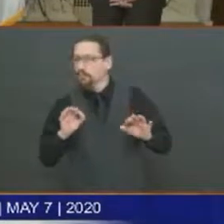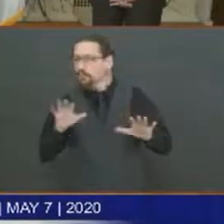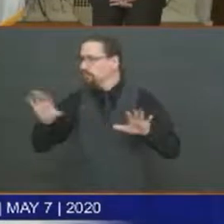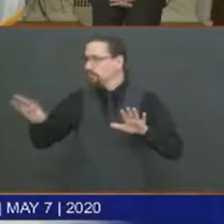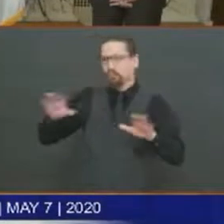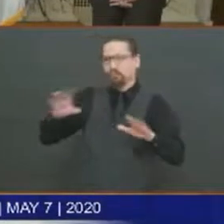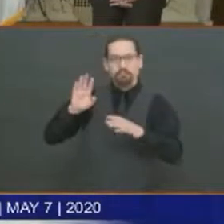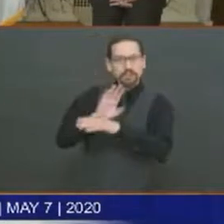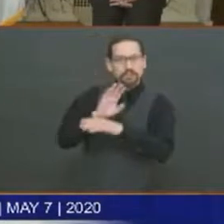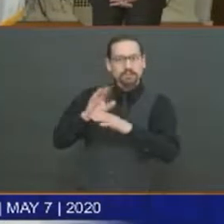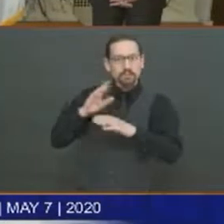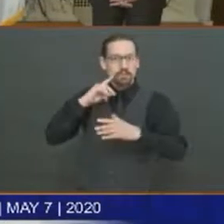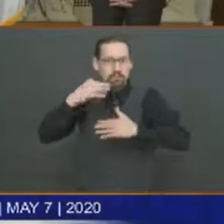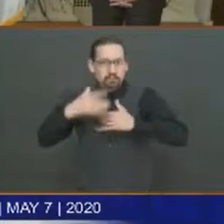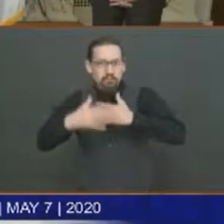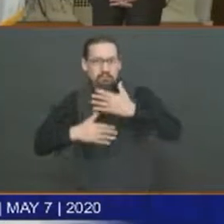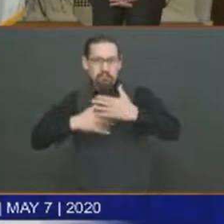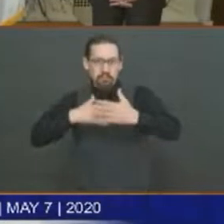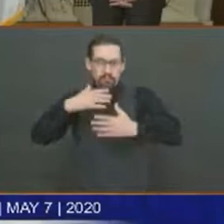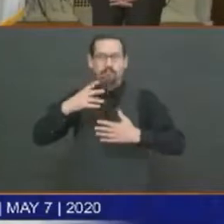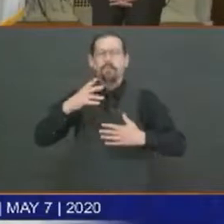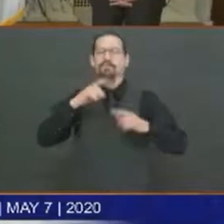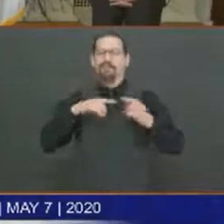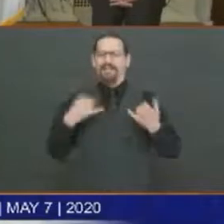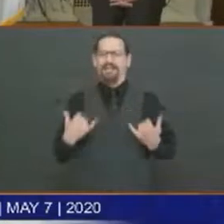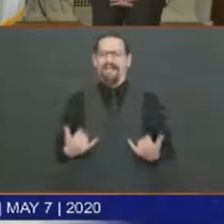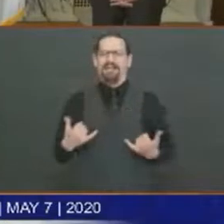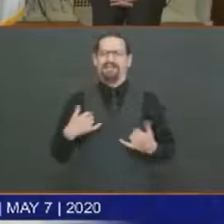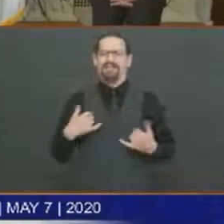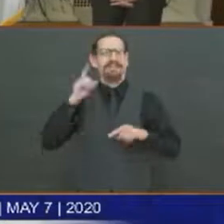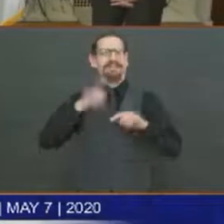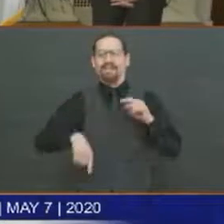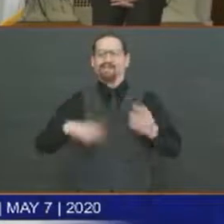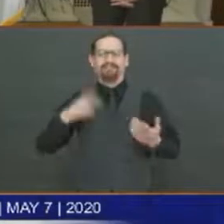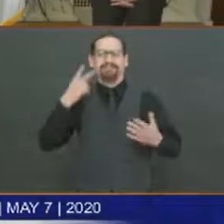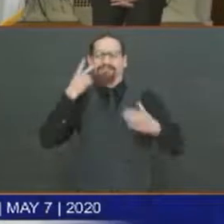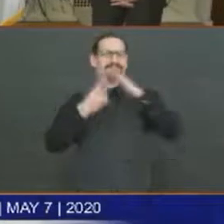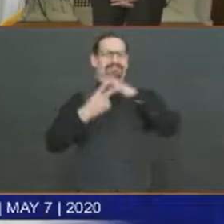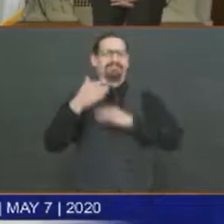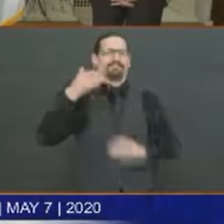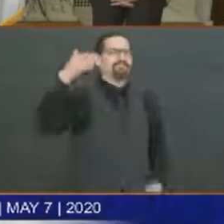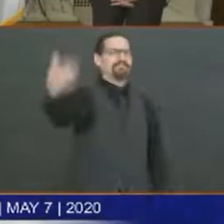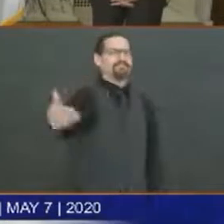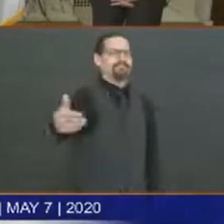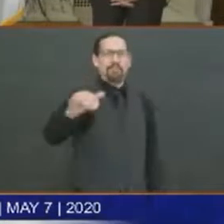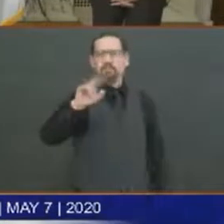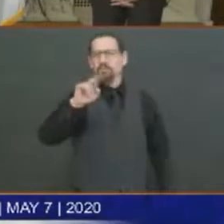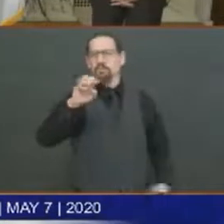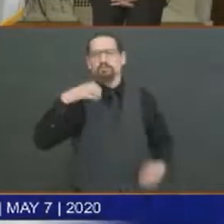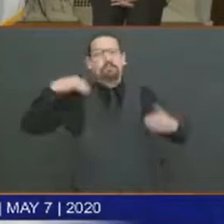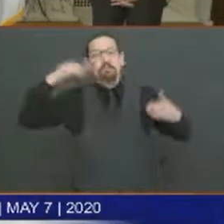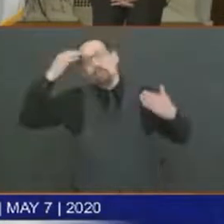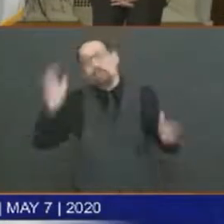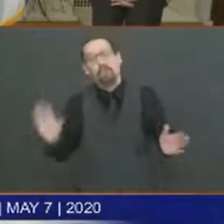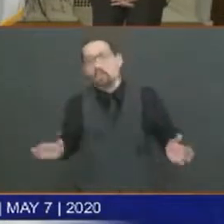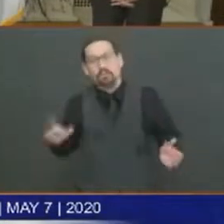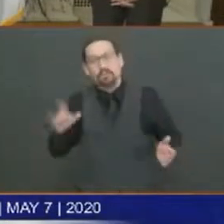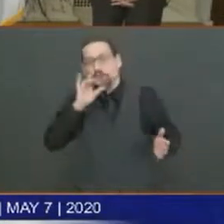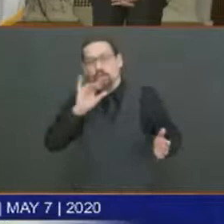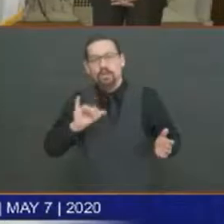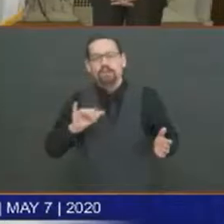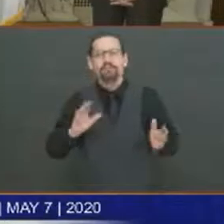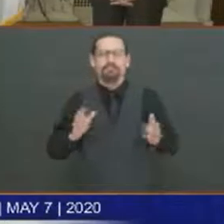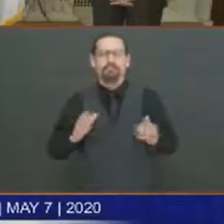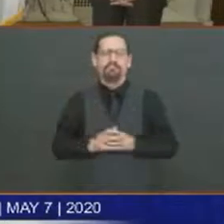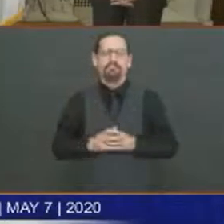now because candidly, it depends what things look like in a month from now. Continuing the theme, Ted Nisi of WPRI 12 says